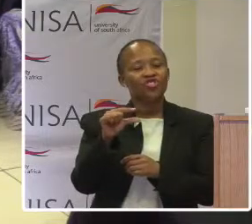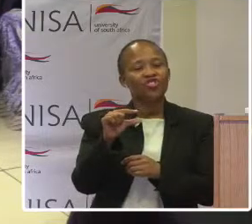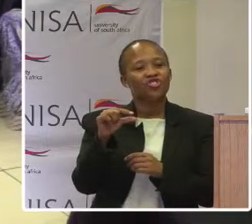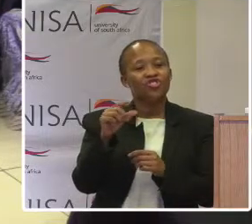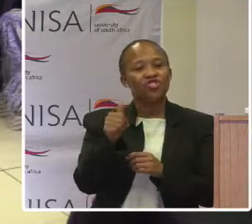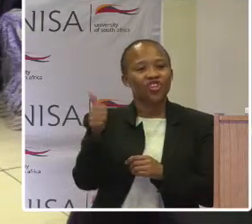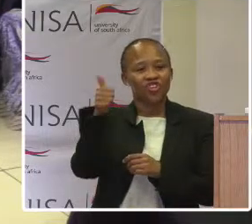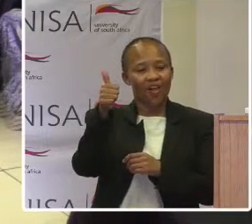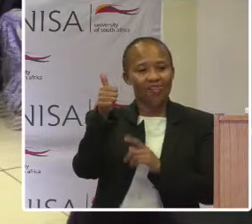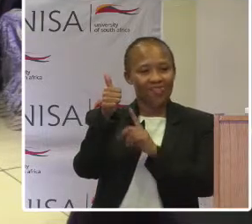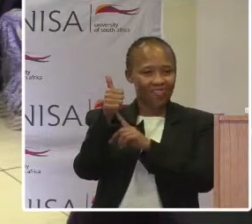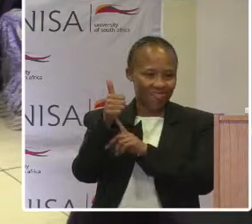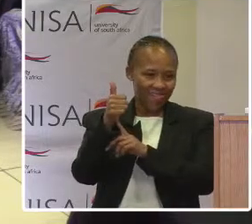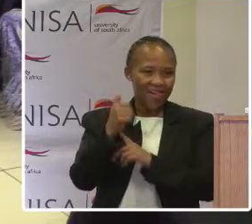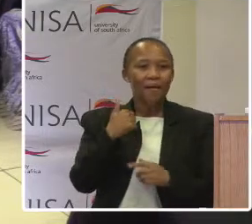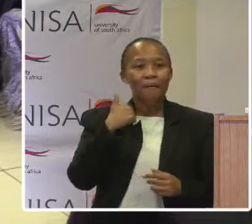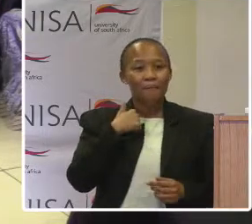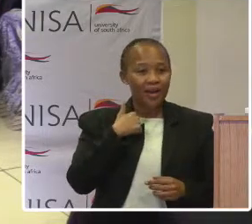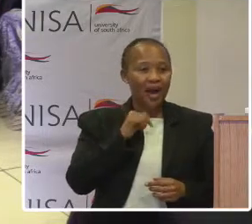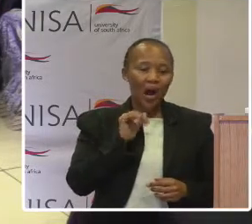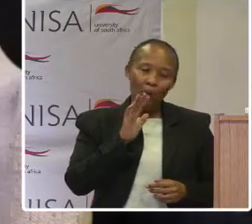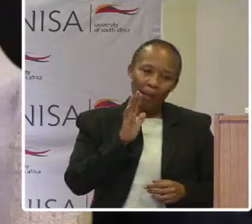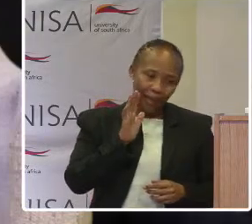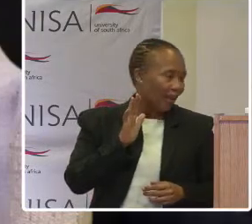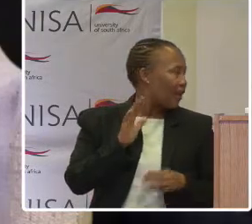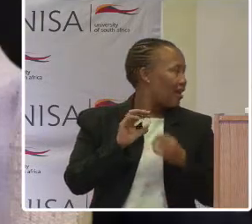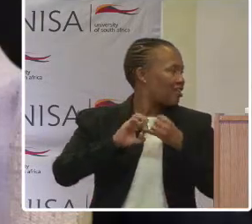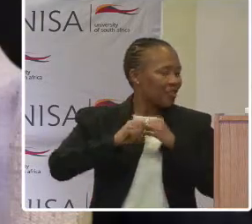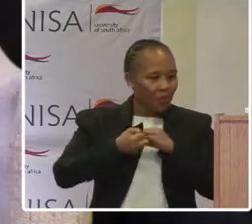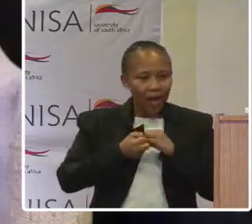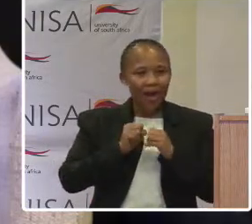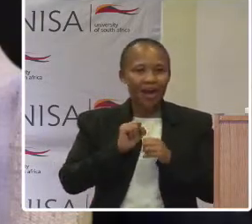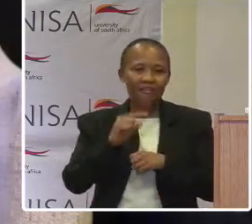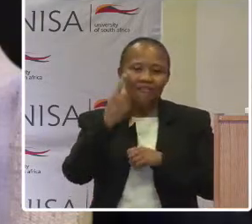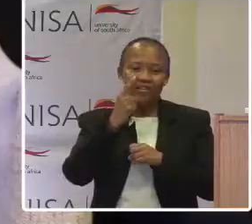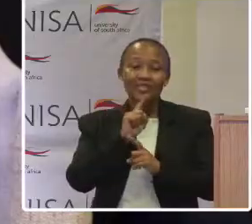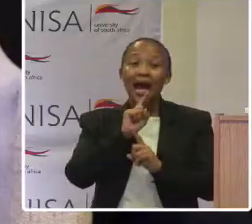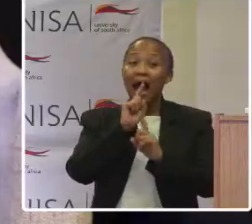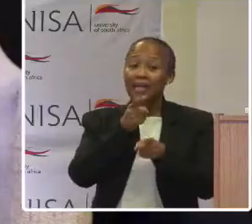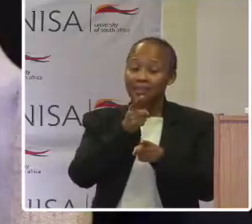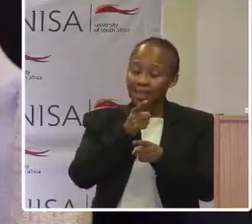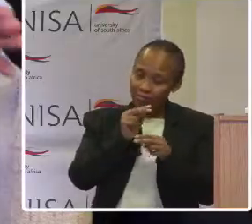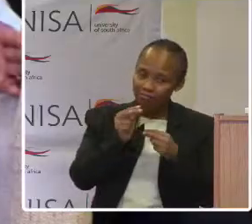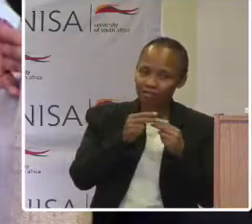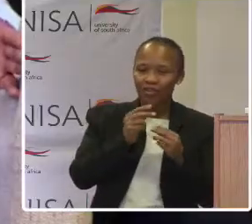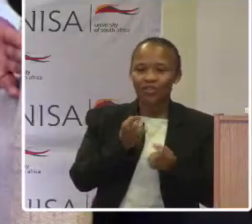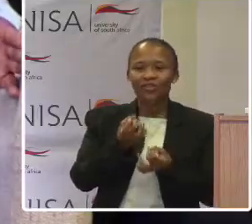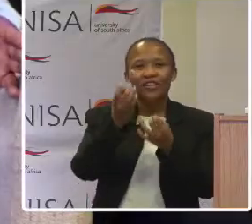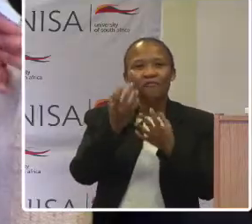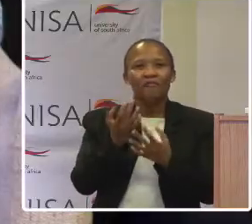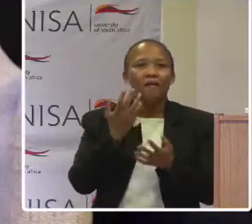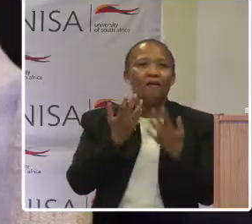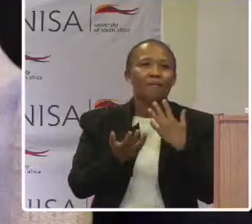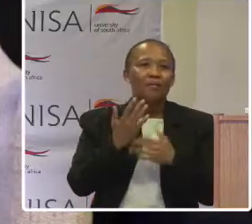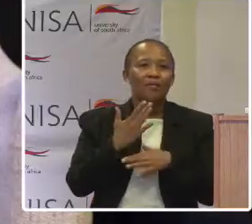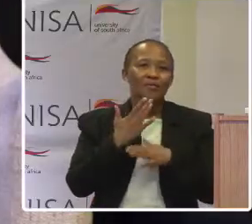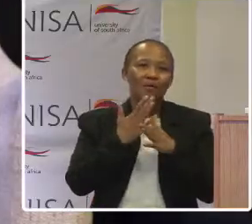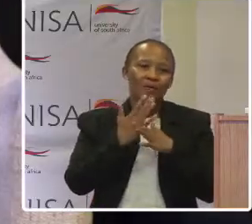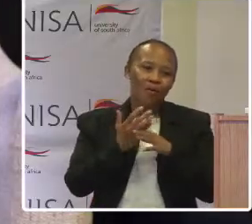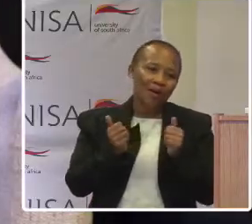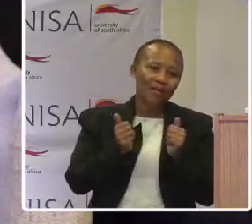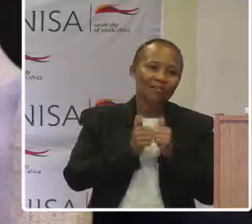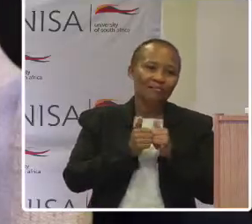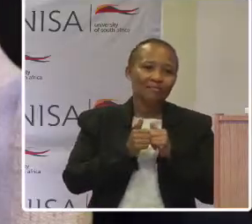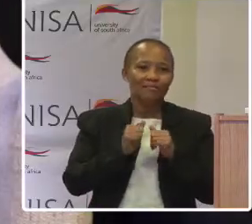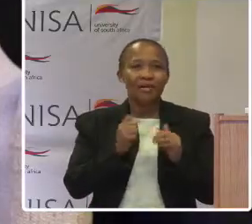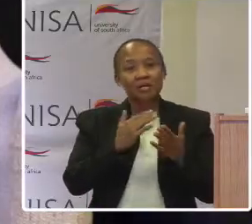attempt to give a short answer. Me and Professor Dube have been working together in some of these projects, so some of